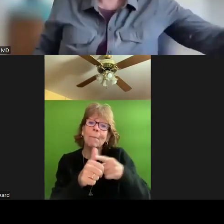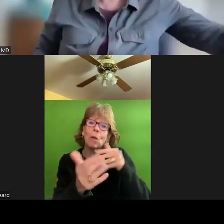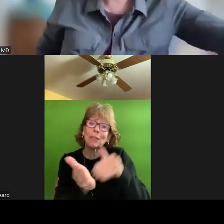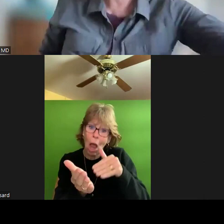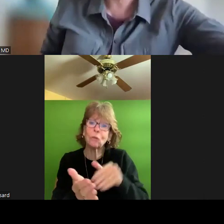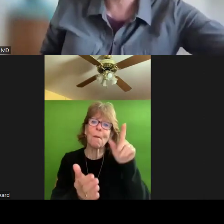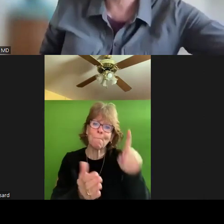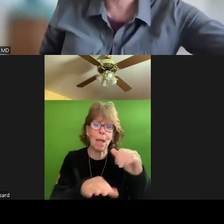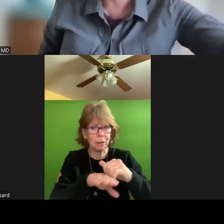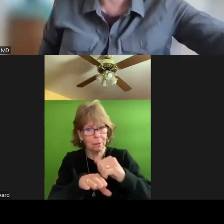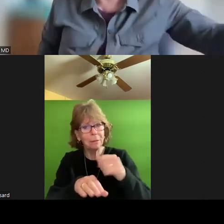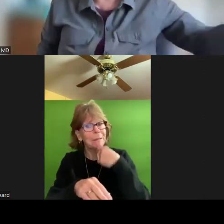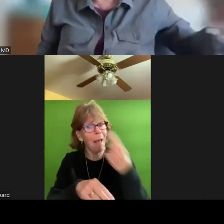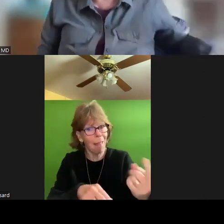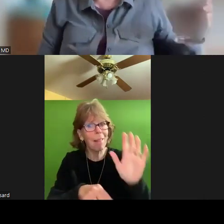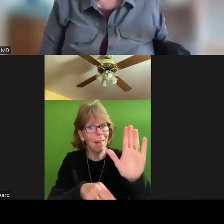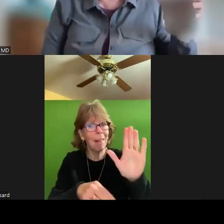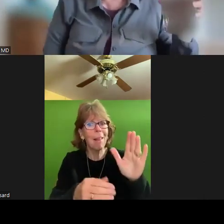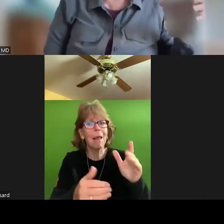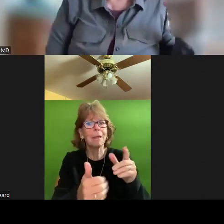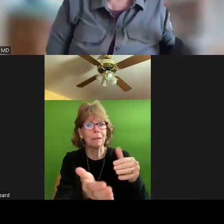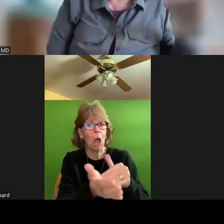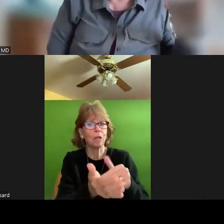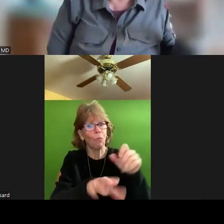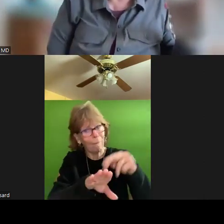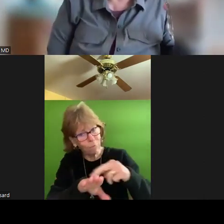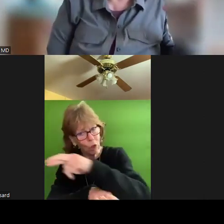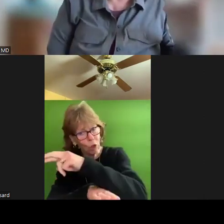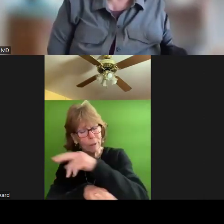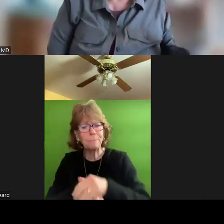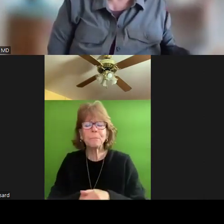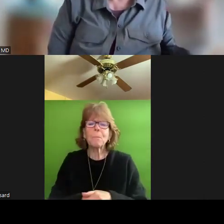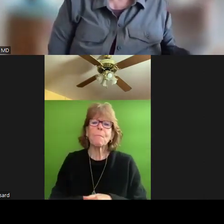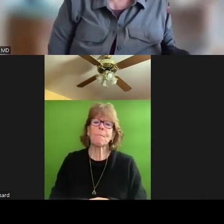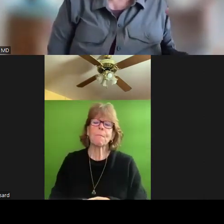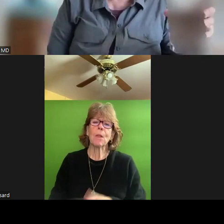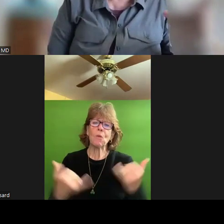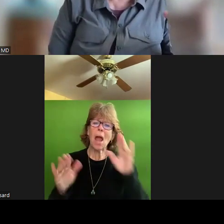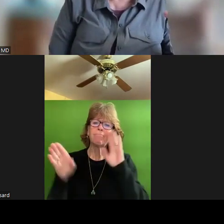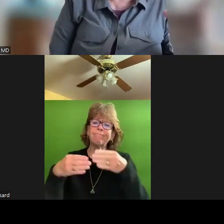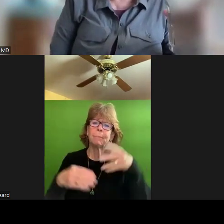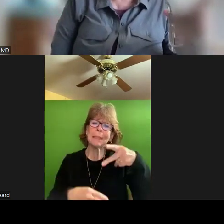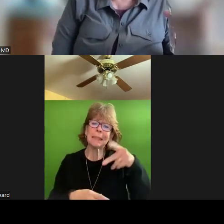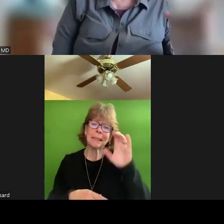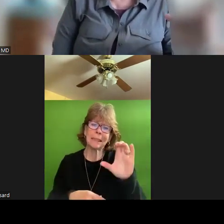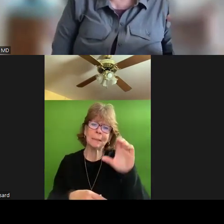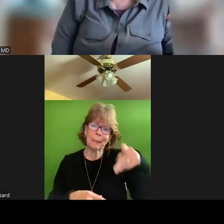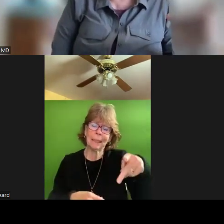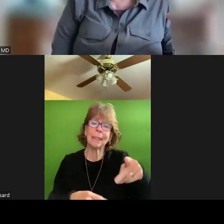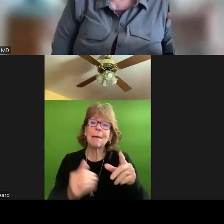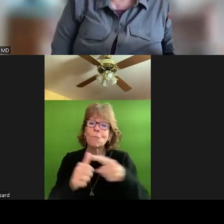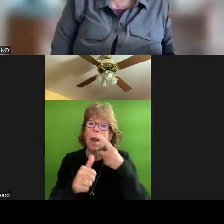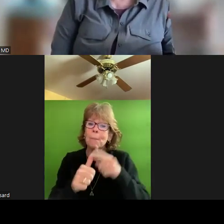Okay, so now we're going to talk about the role of the primary care pediatrician in caring for children who are deaf and